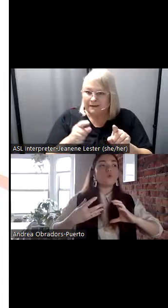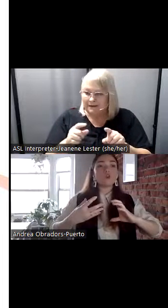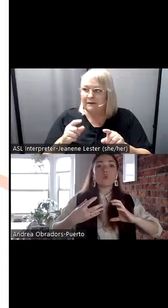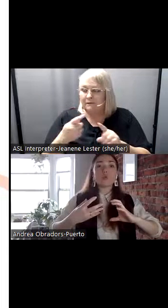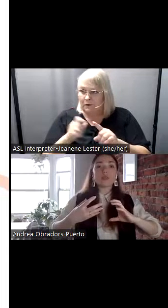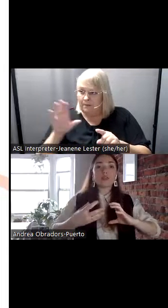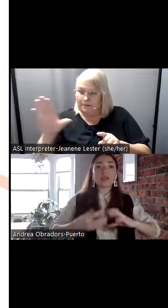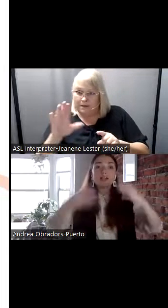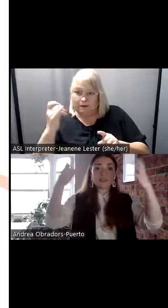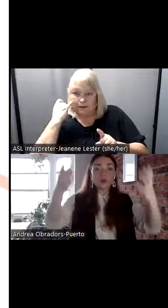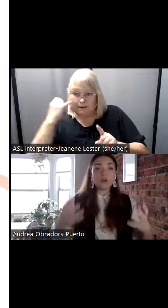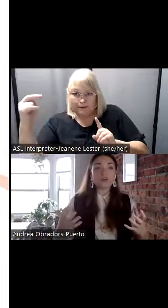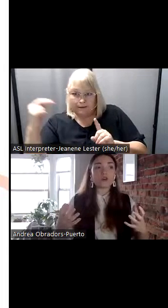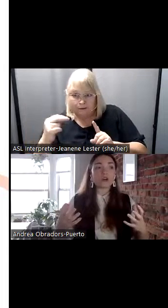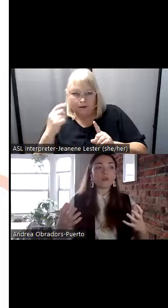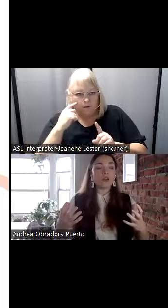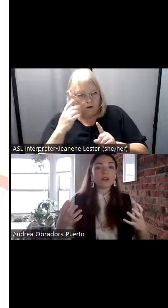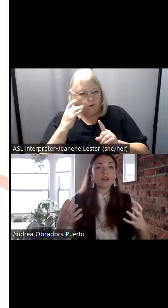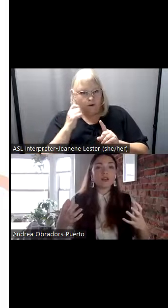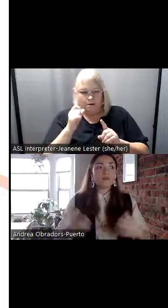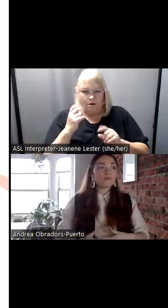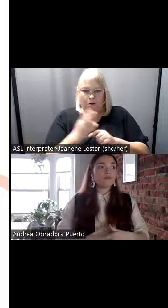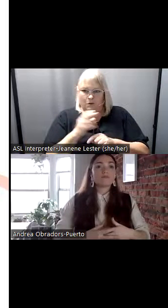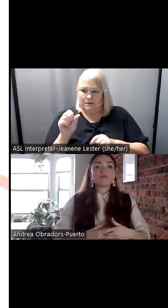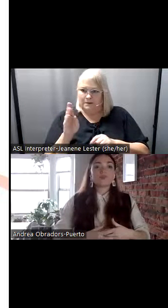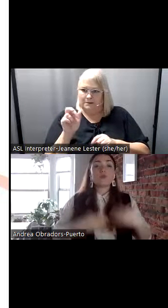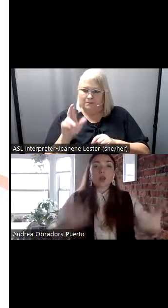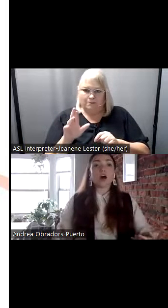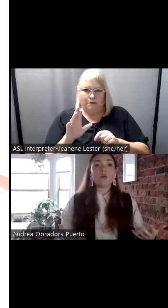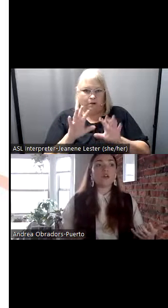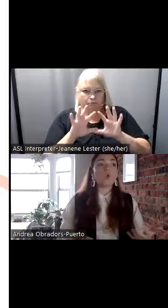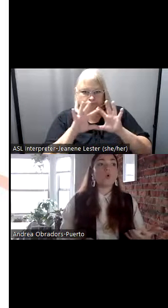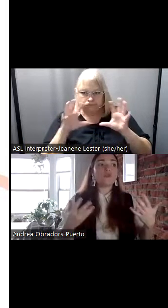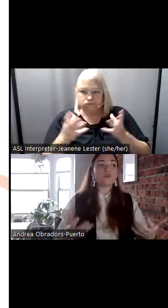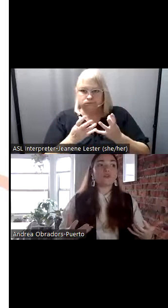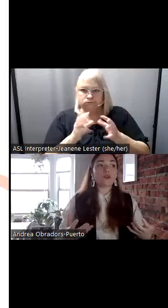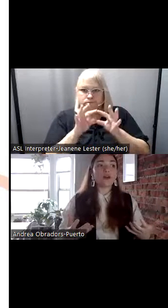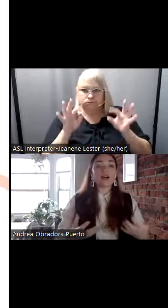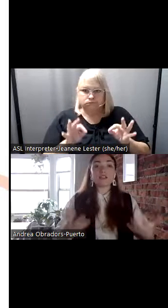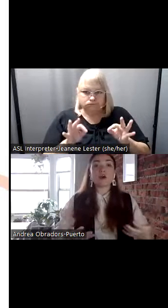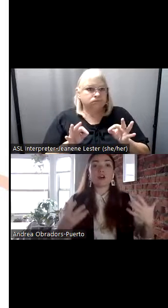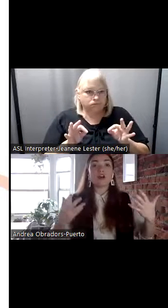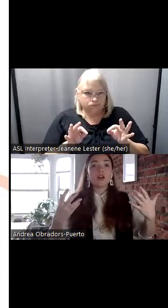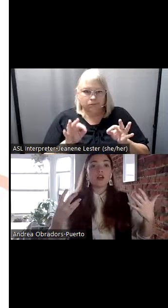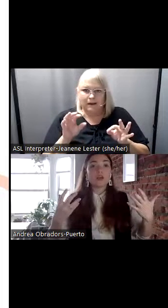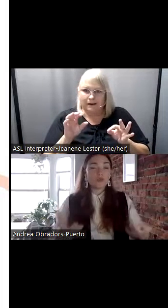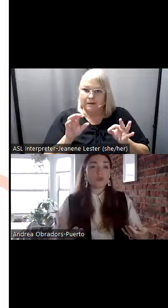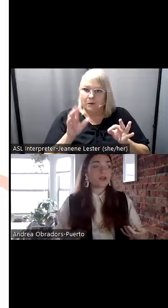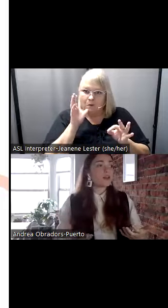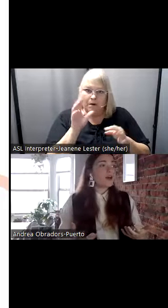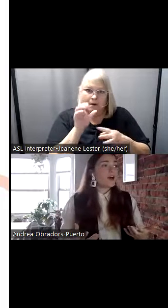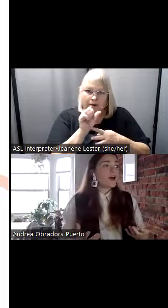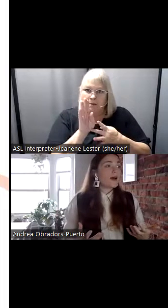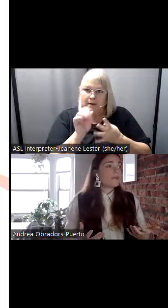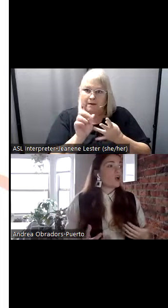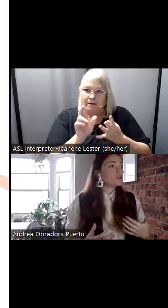why don't we think as a whole form to become, a form, an SBAR